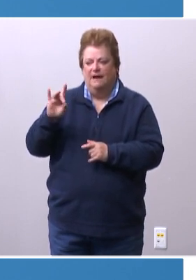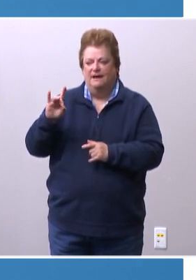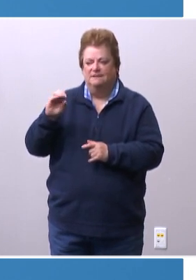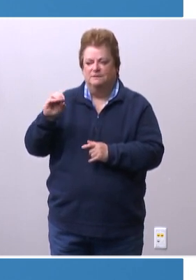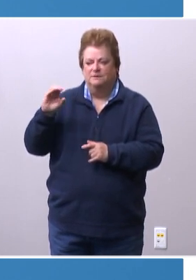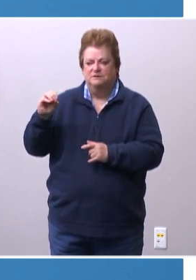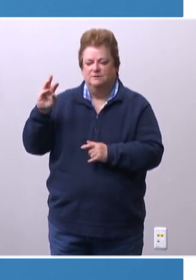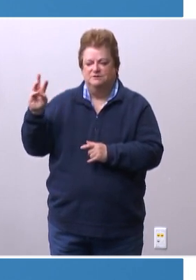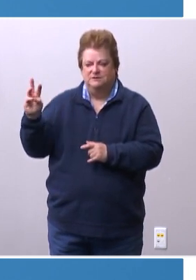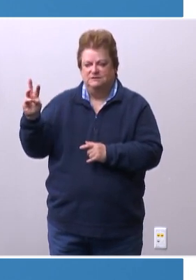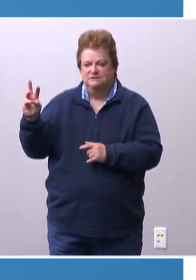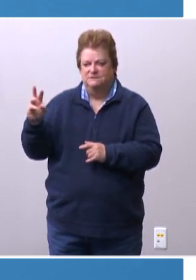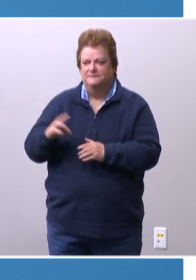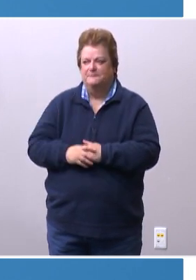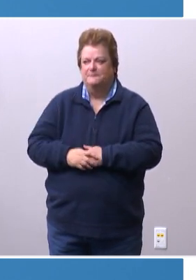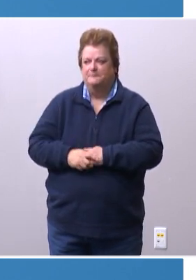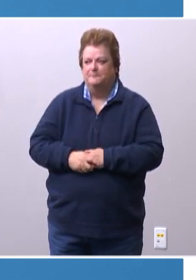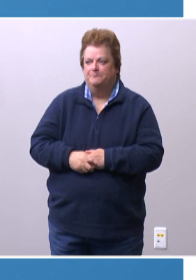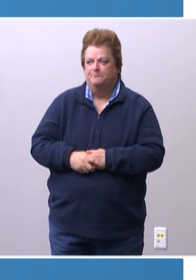402-441-8006.